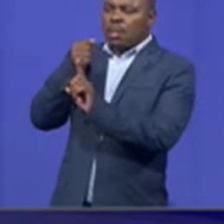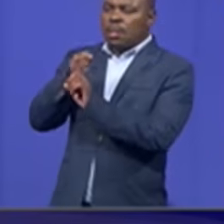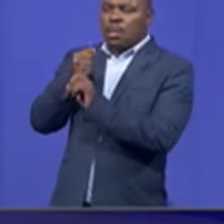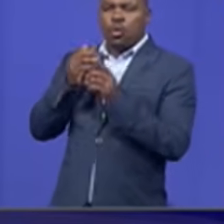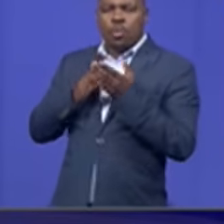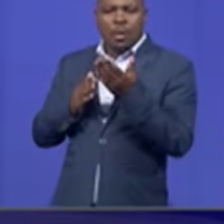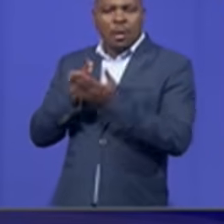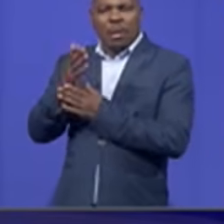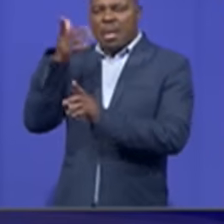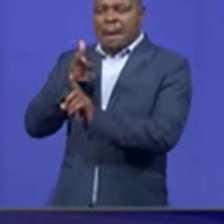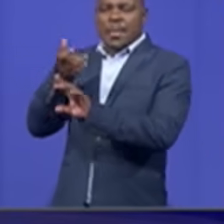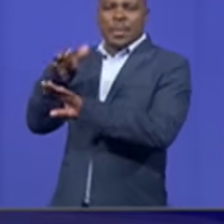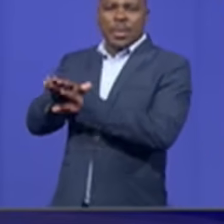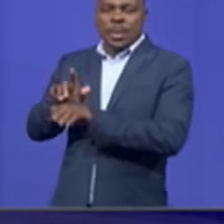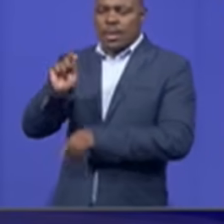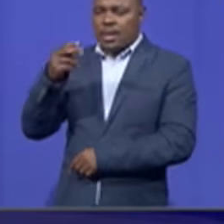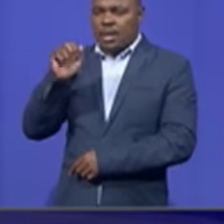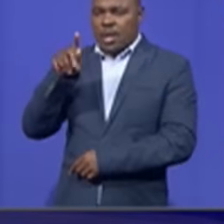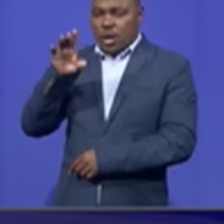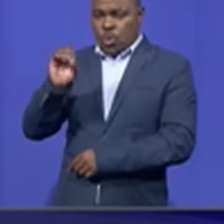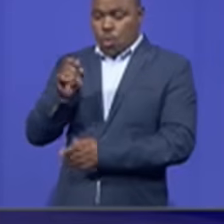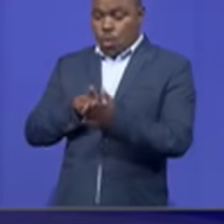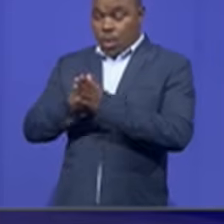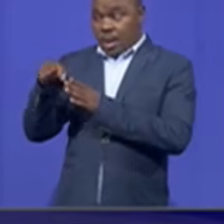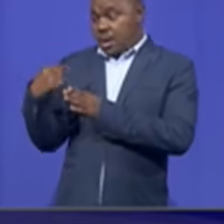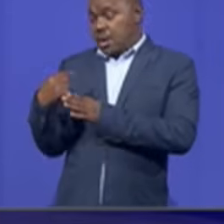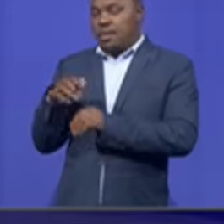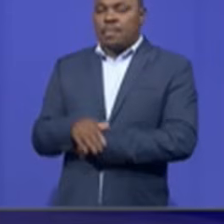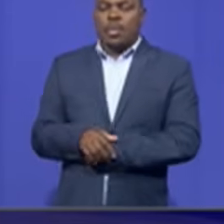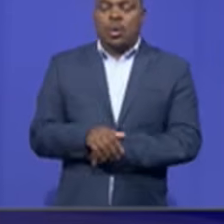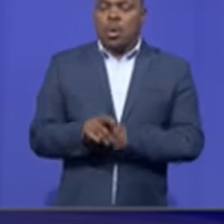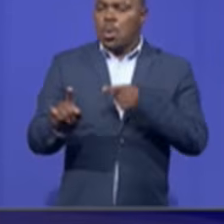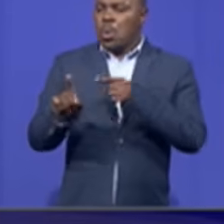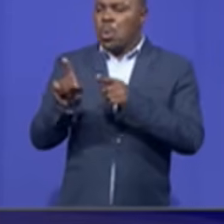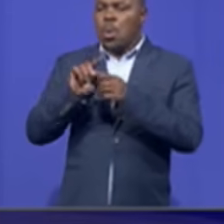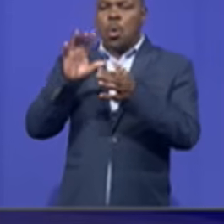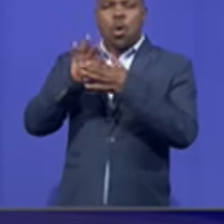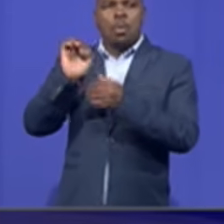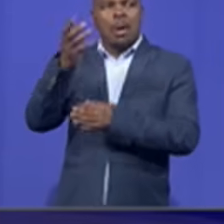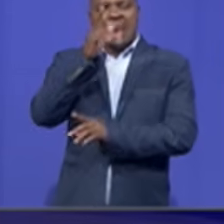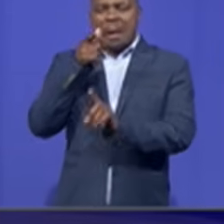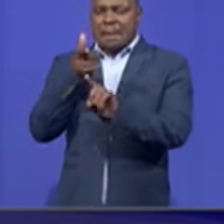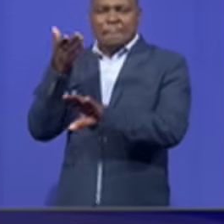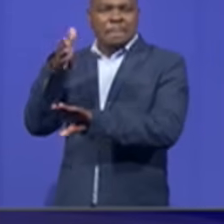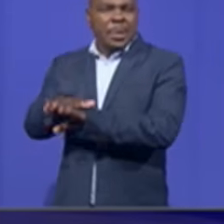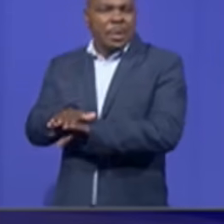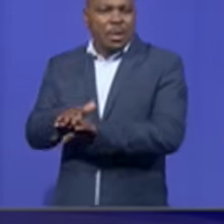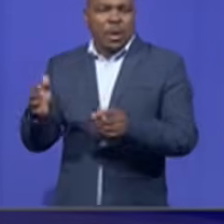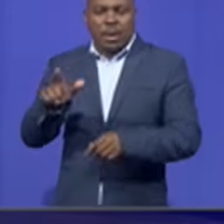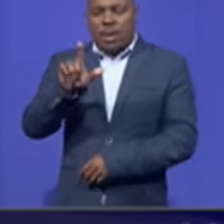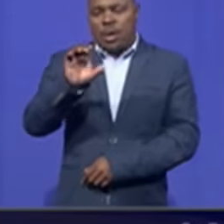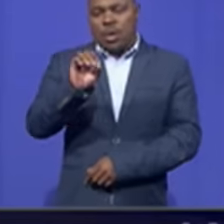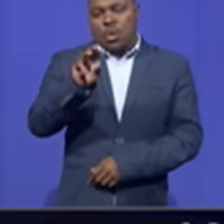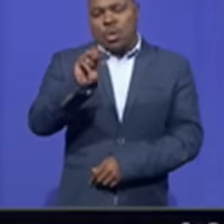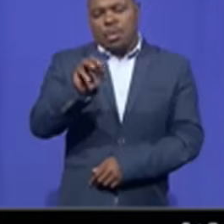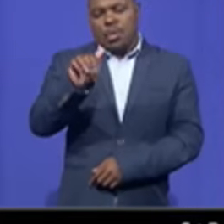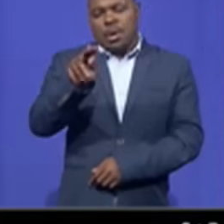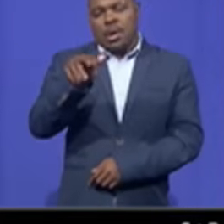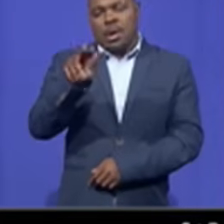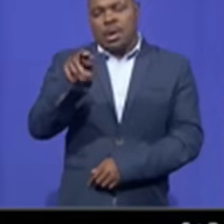ditshwanelo tsa baagi Thato Molosankwe mo bekeng eno. Molosankwe o fitlhetswe a bolailwe kwa legaeng la gagwe kwa Lomanyaneng ka